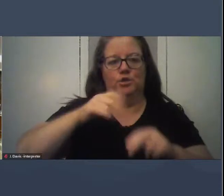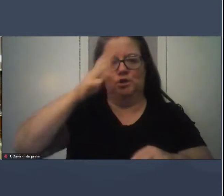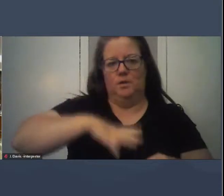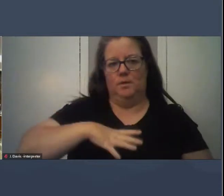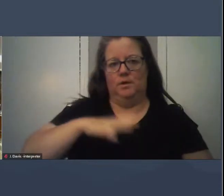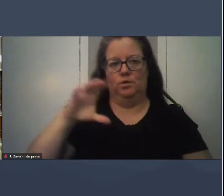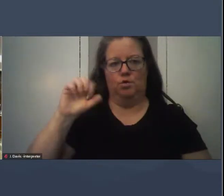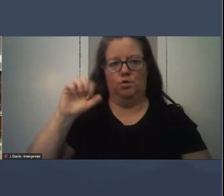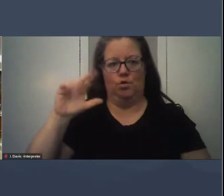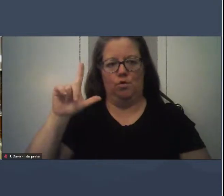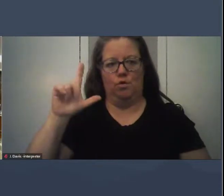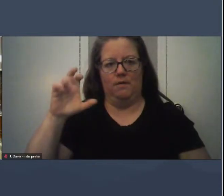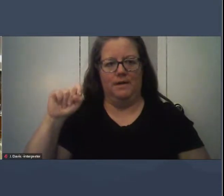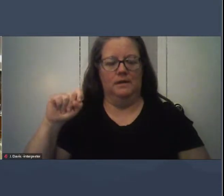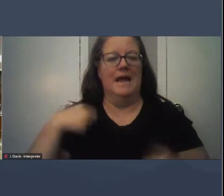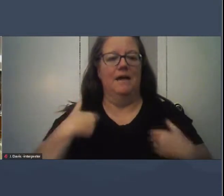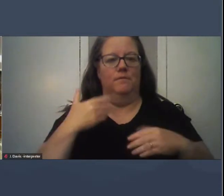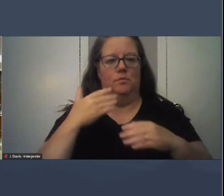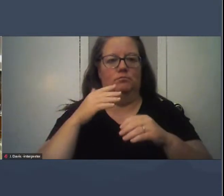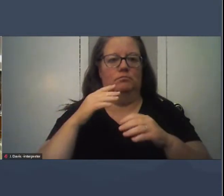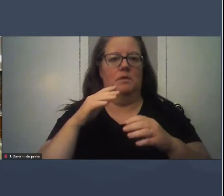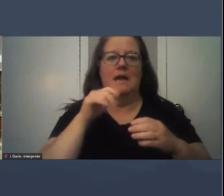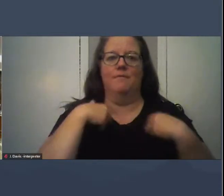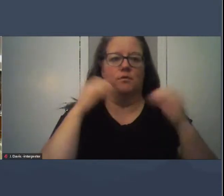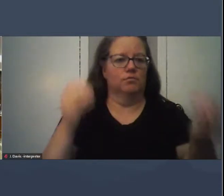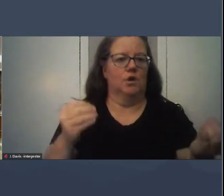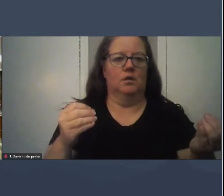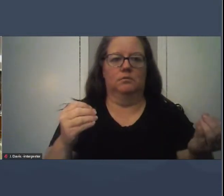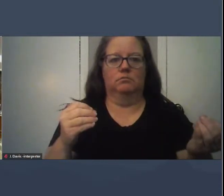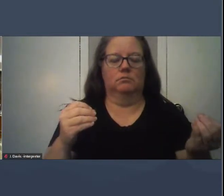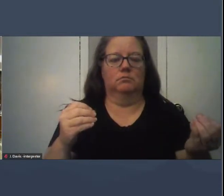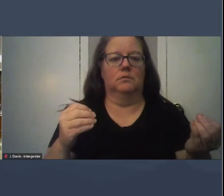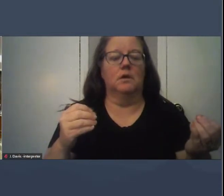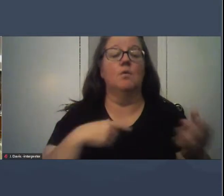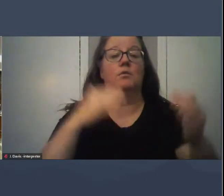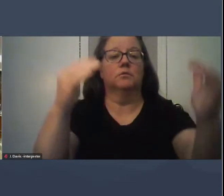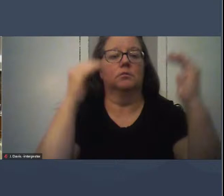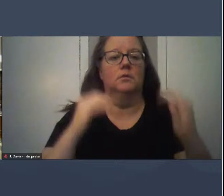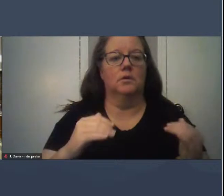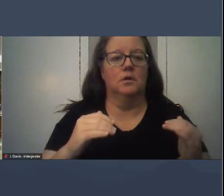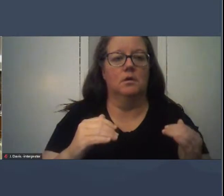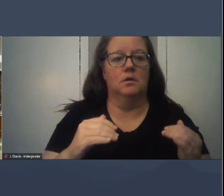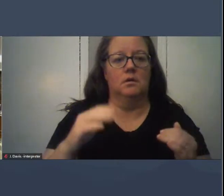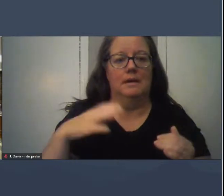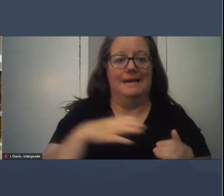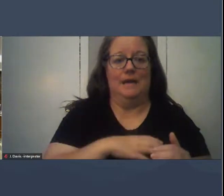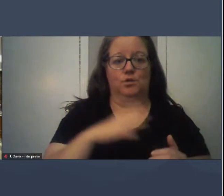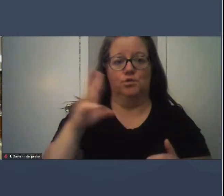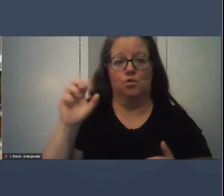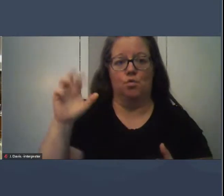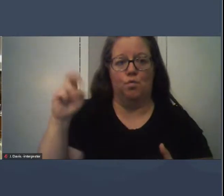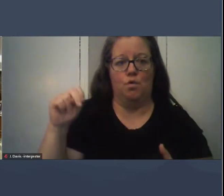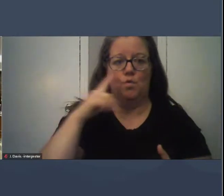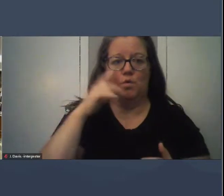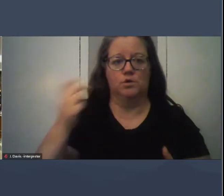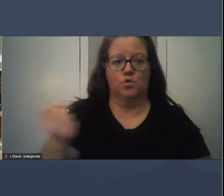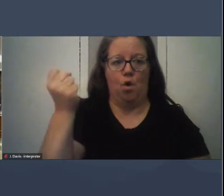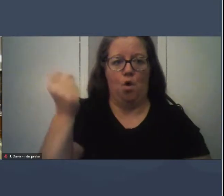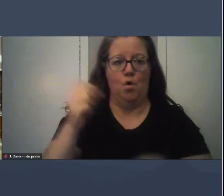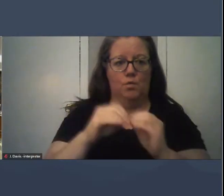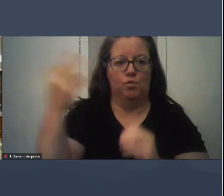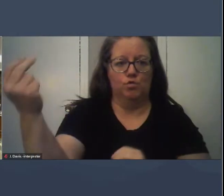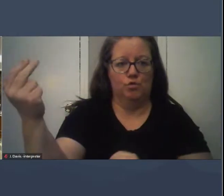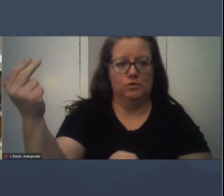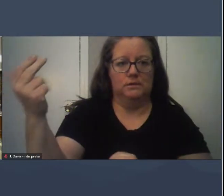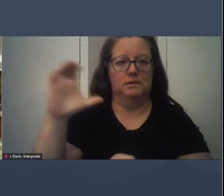Chair observes a quorum. There are no items scheduled for executive session today, which brings us to Councilman Warren. I believe you want to make a request to hold item 13, which is